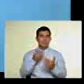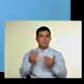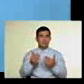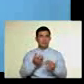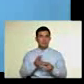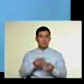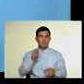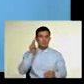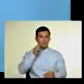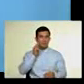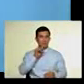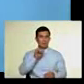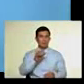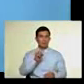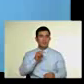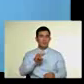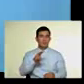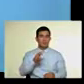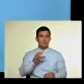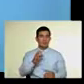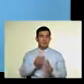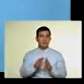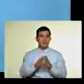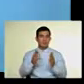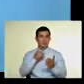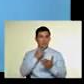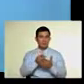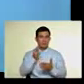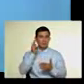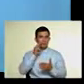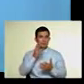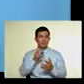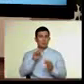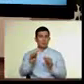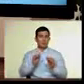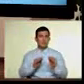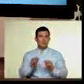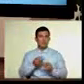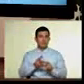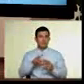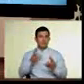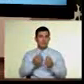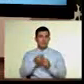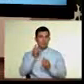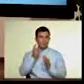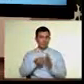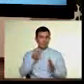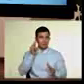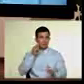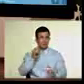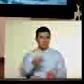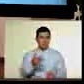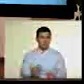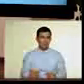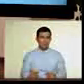o'quv atlasingizdan barcha foydali qazilmalarni qanday belgilar bilan belgilanishini o'rganib olishingiz mumkin.